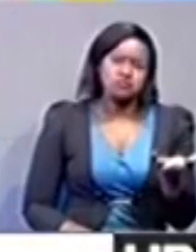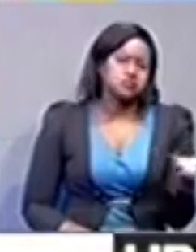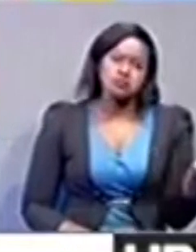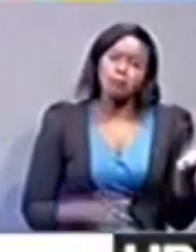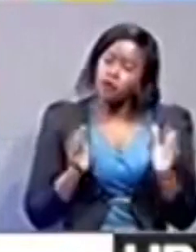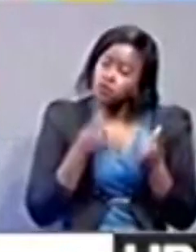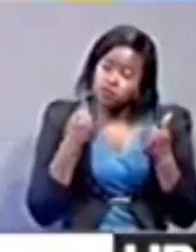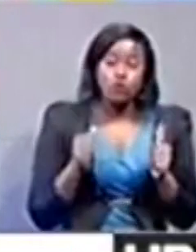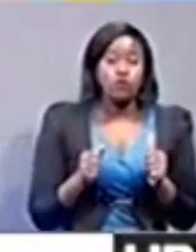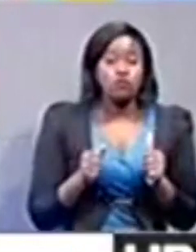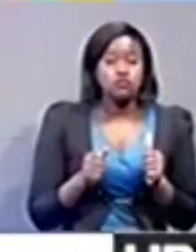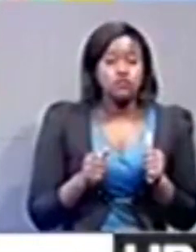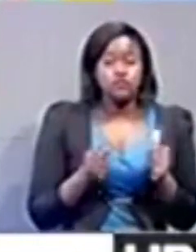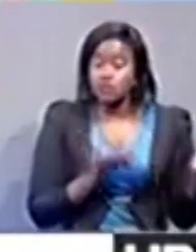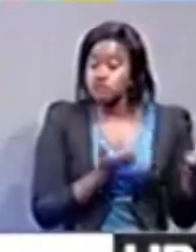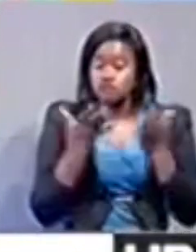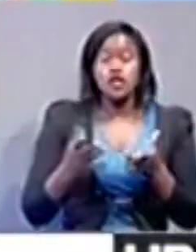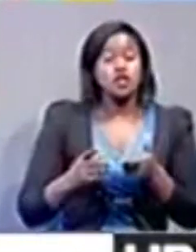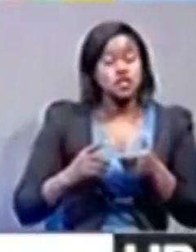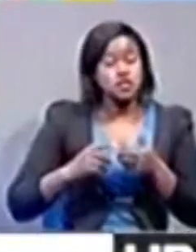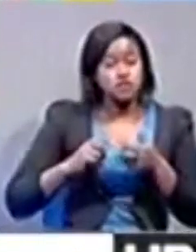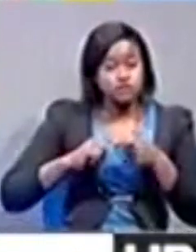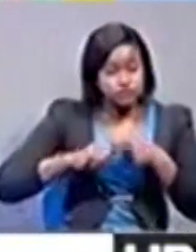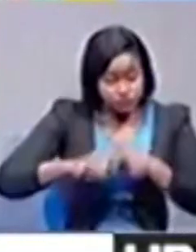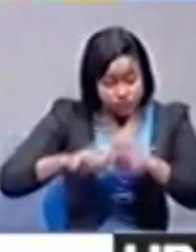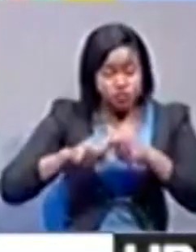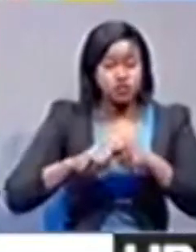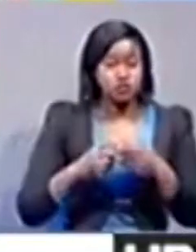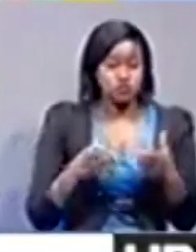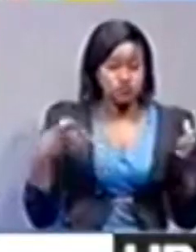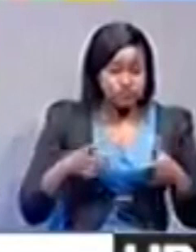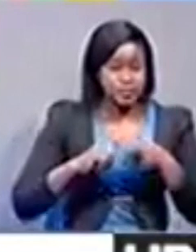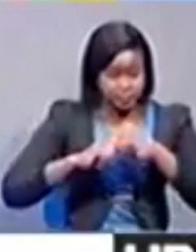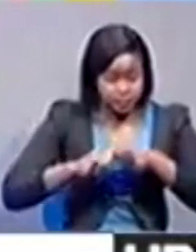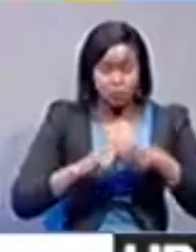It comes by cargo, by these lorries.